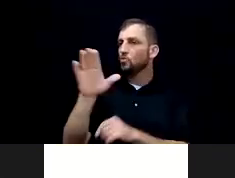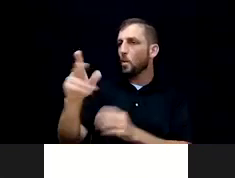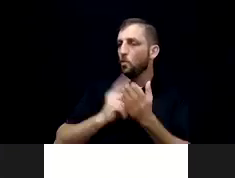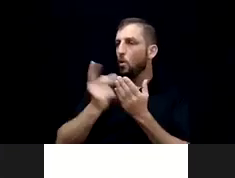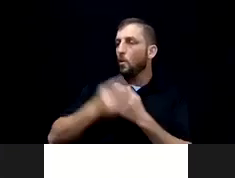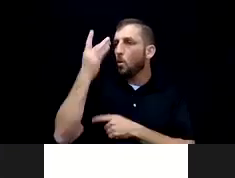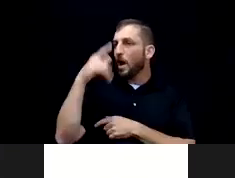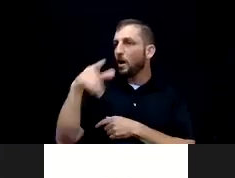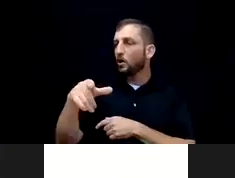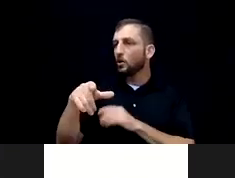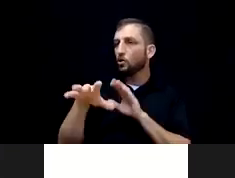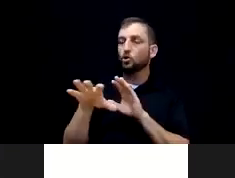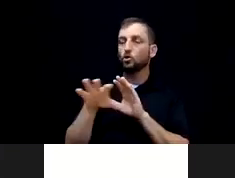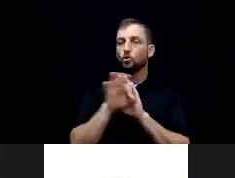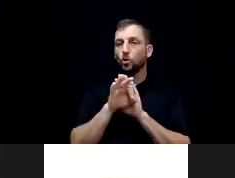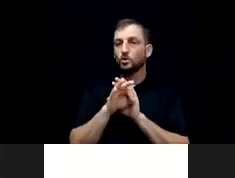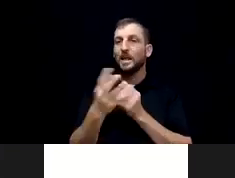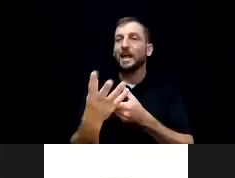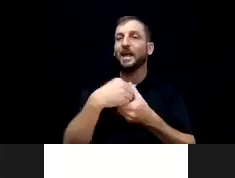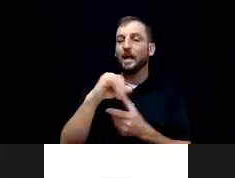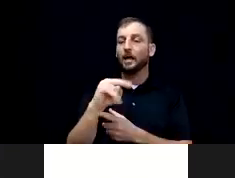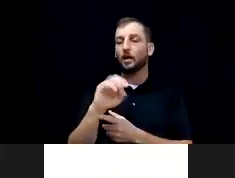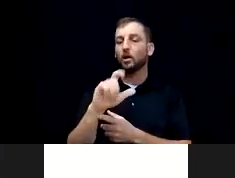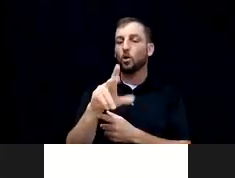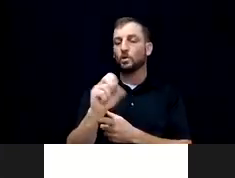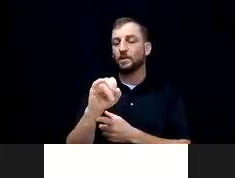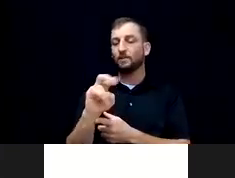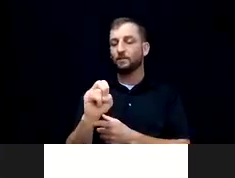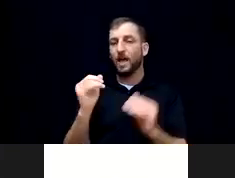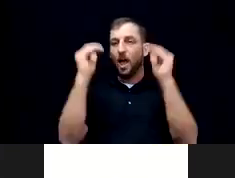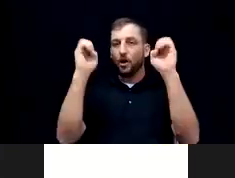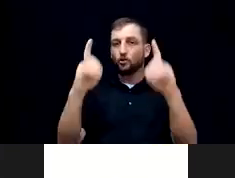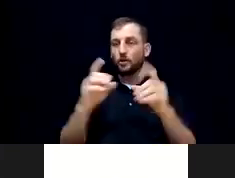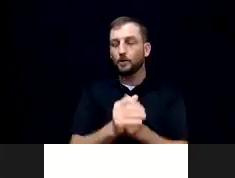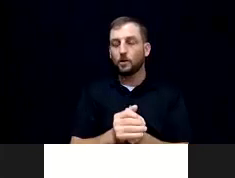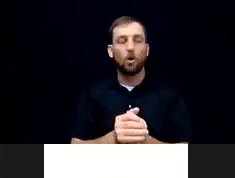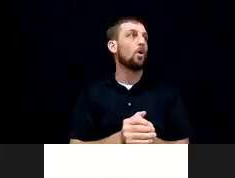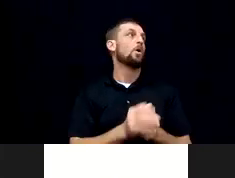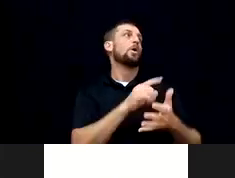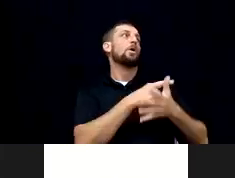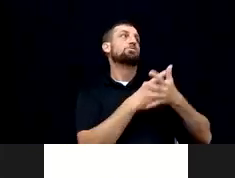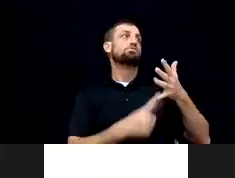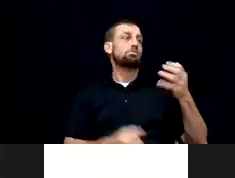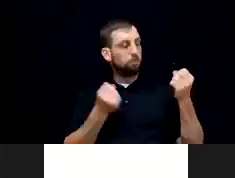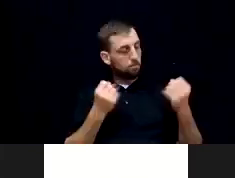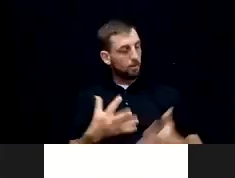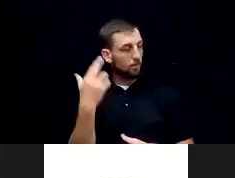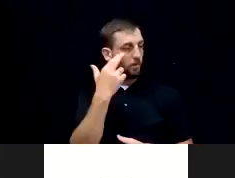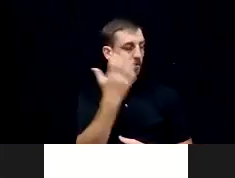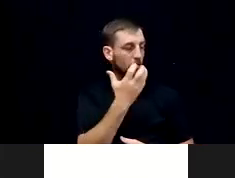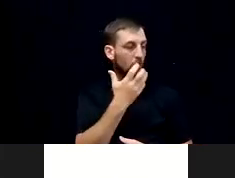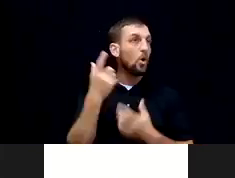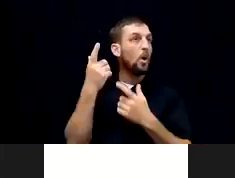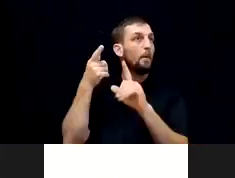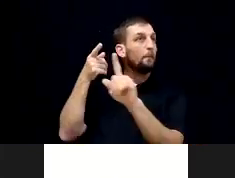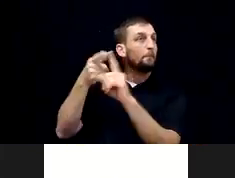choose inclusive higher education? Oh, so many reasons. One of the biggest ones is the fact that